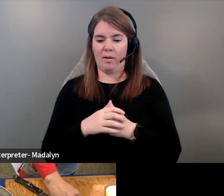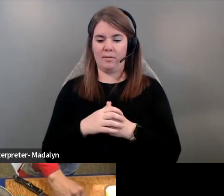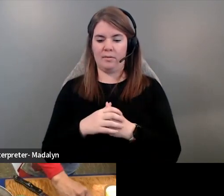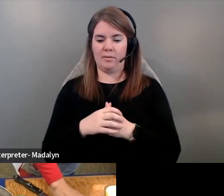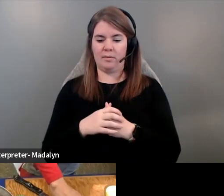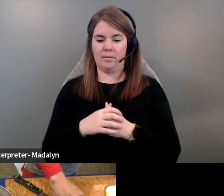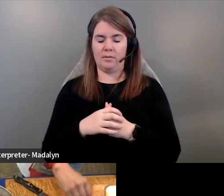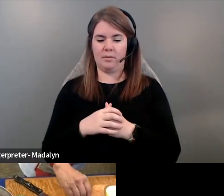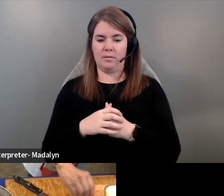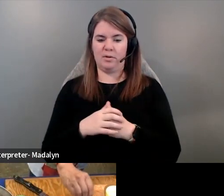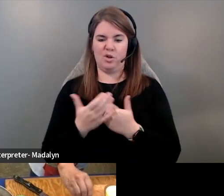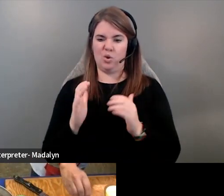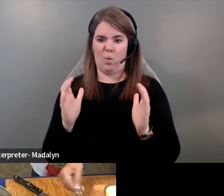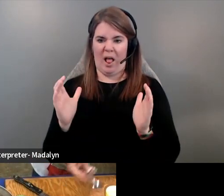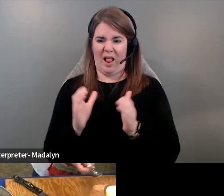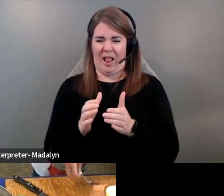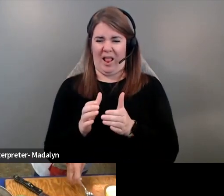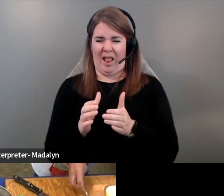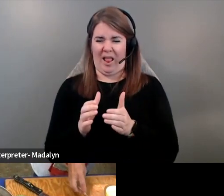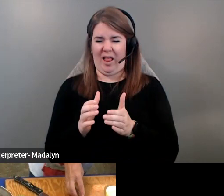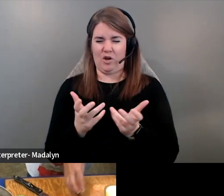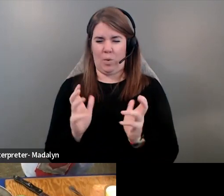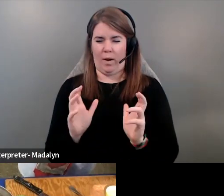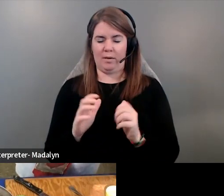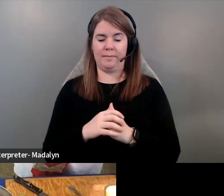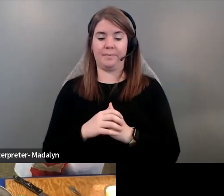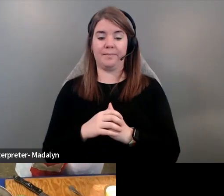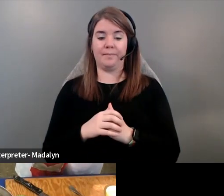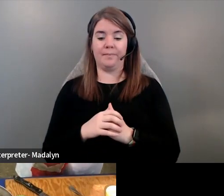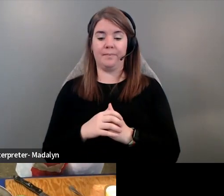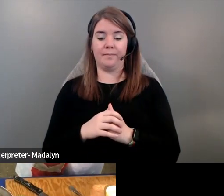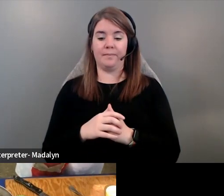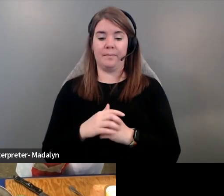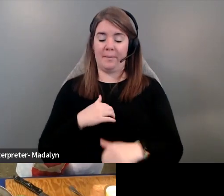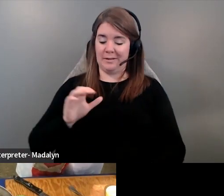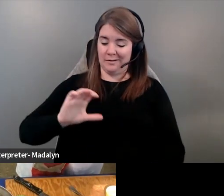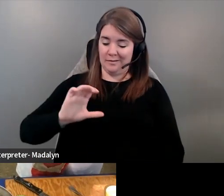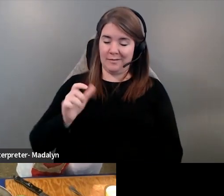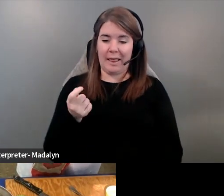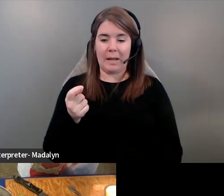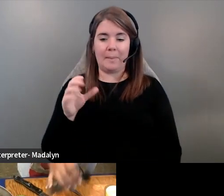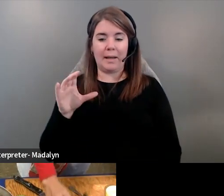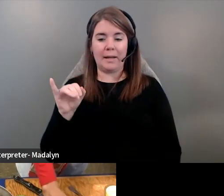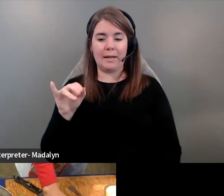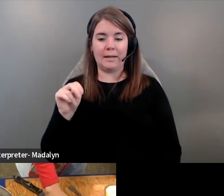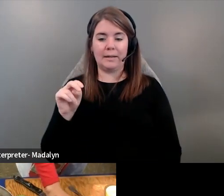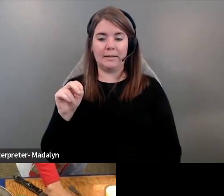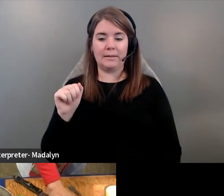Don't want your bowl to be too small. And I'm going to add some cinnamon.